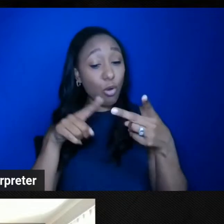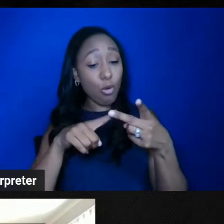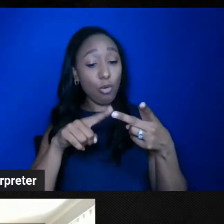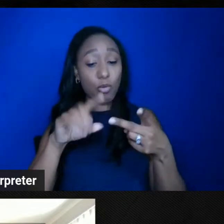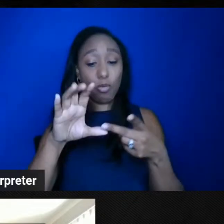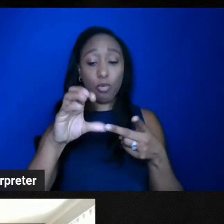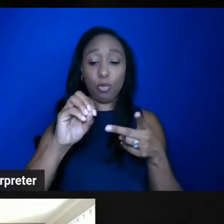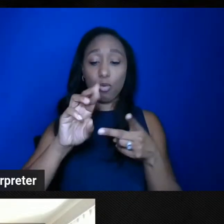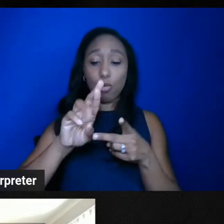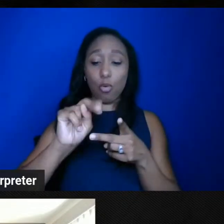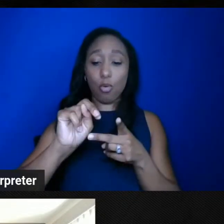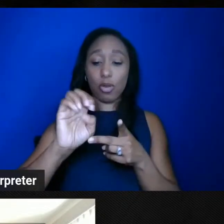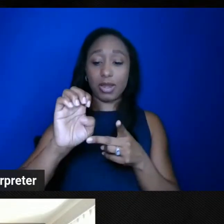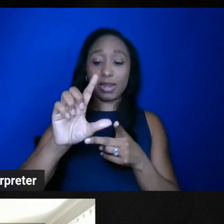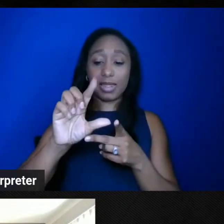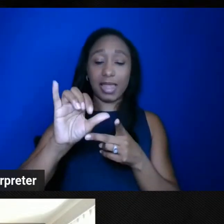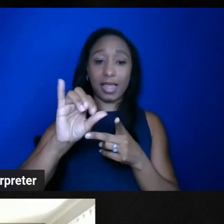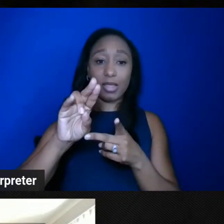it? Yeah, what great questions to get us kicked